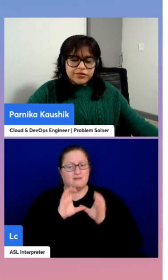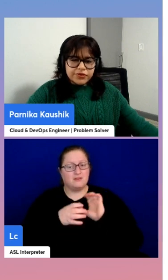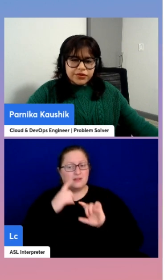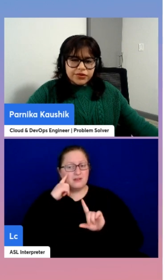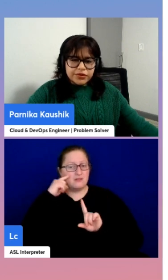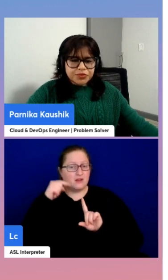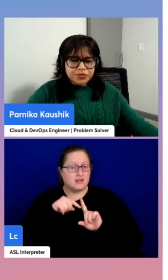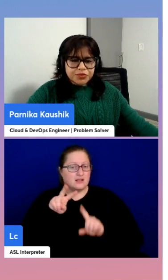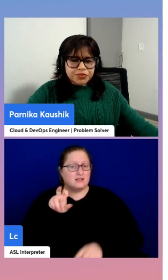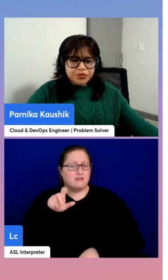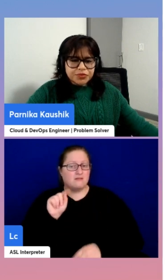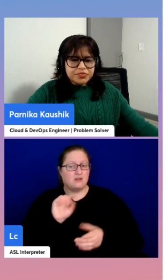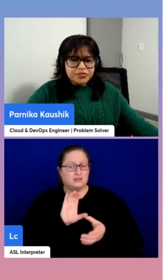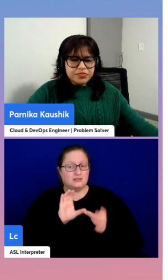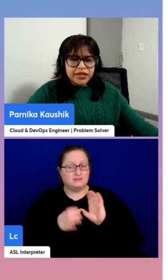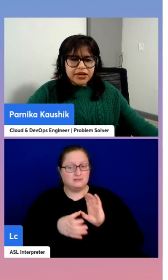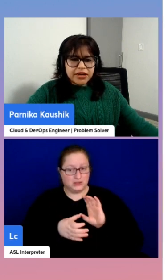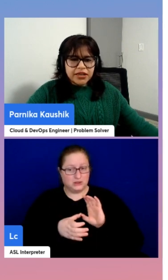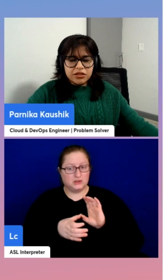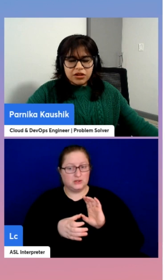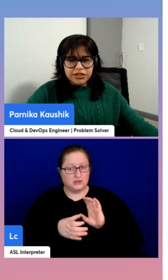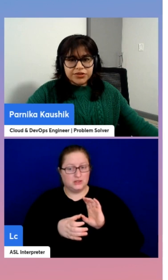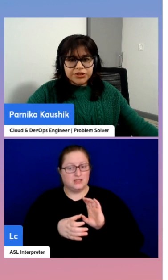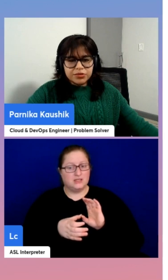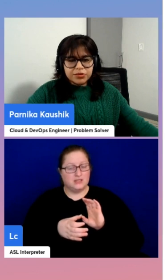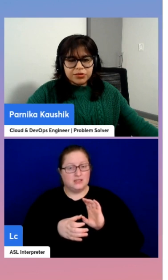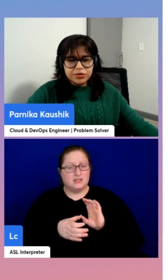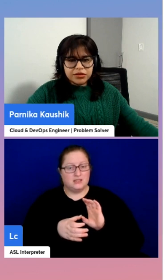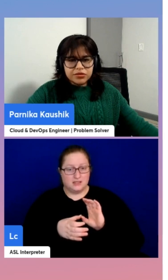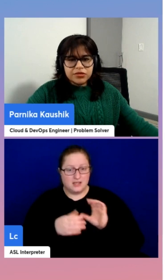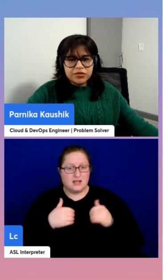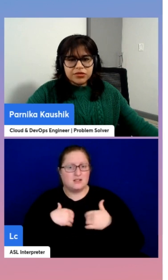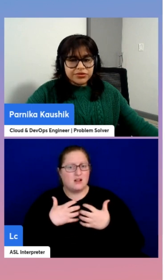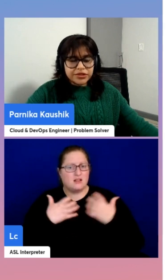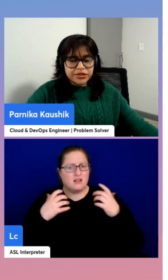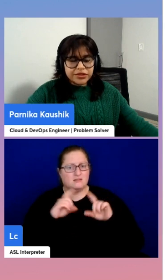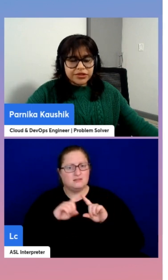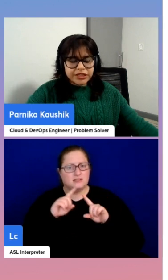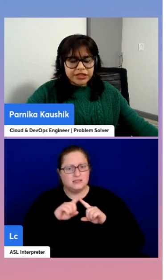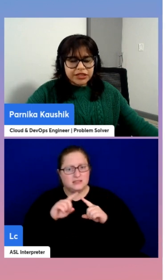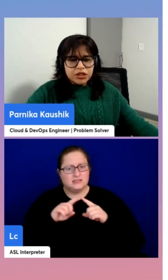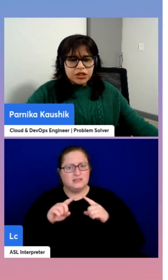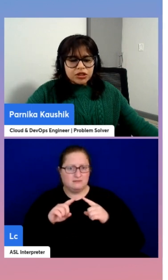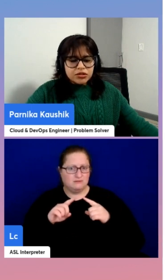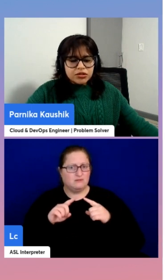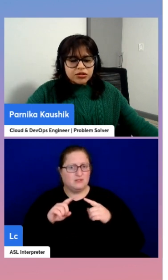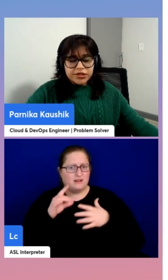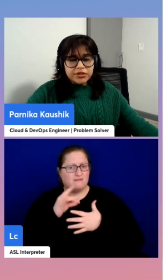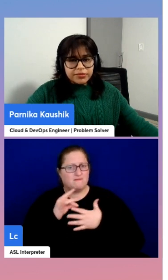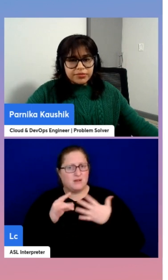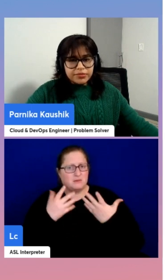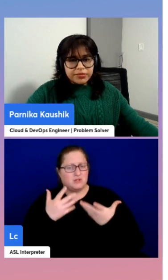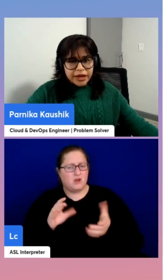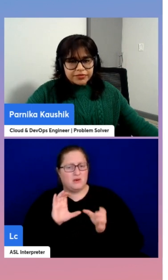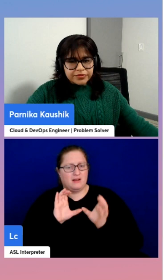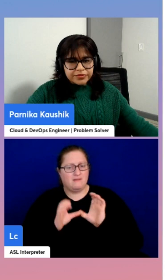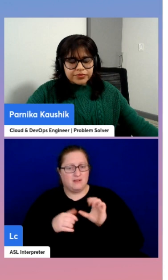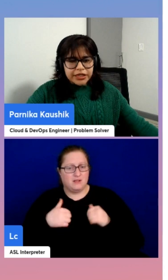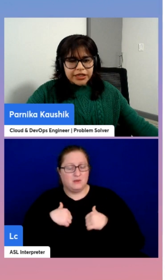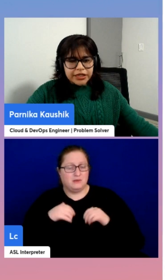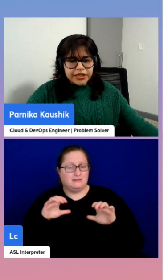Vault Configure. And that has a lot of these variables configured already. So that was done